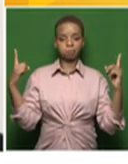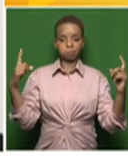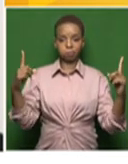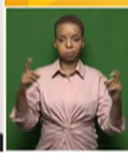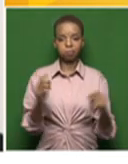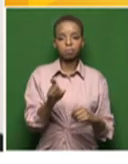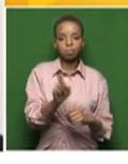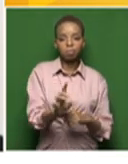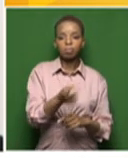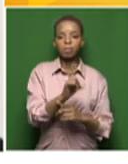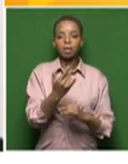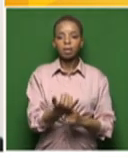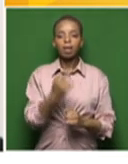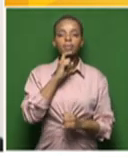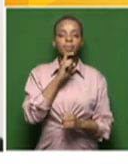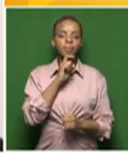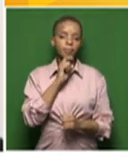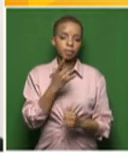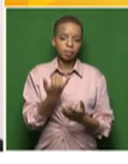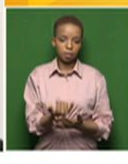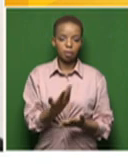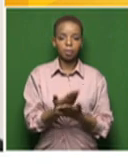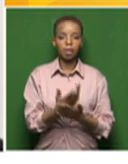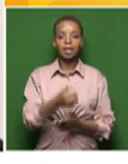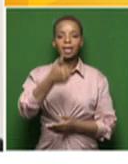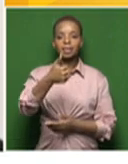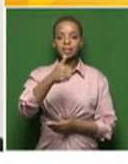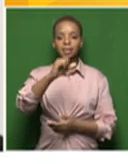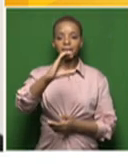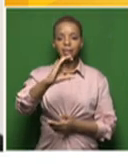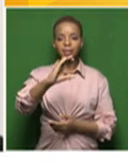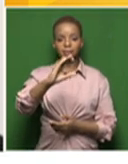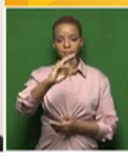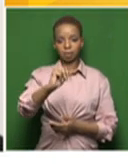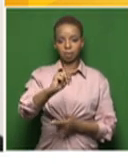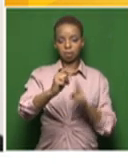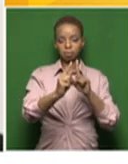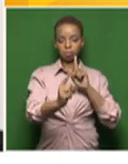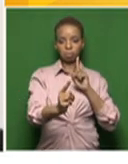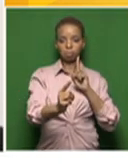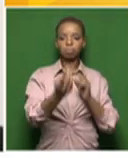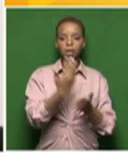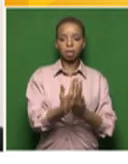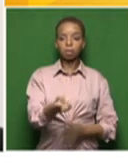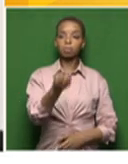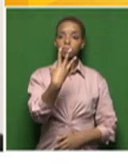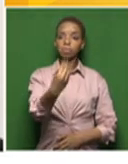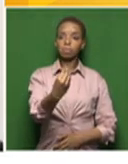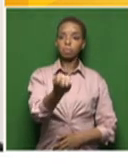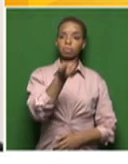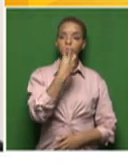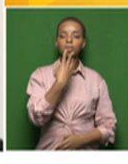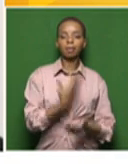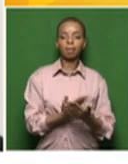device offers. You can be up at least 60 centimeters away, and it will still pick up your face automatically. So it is a very, very